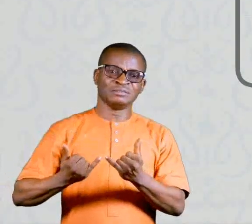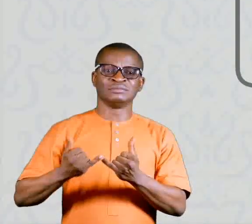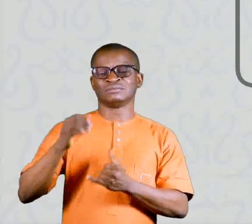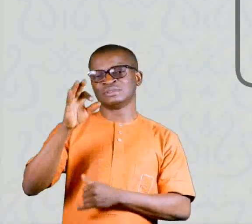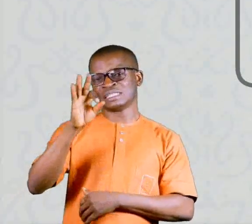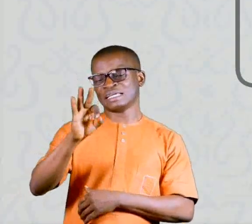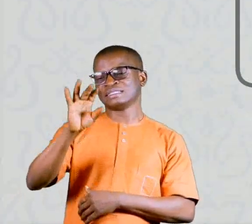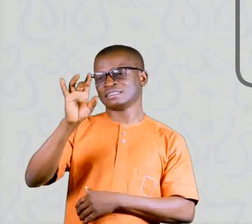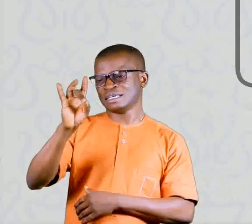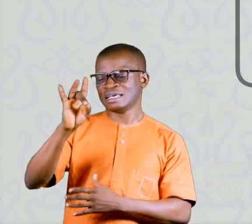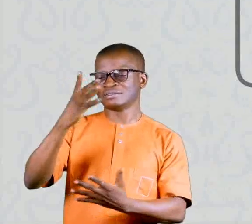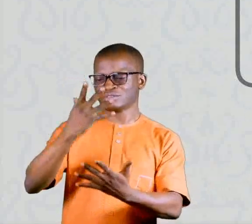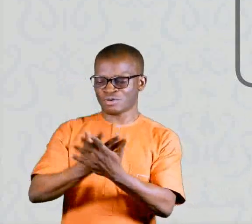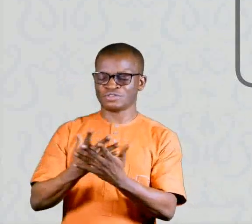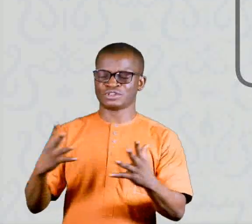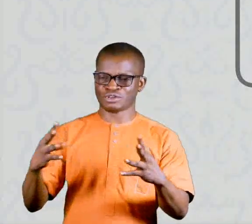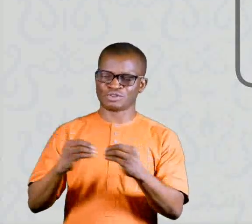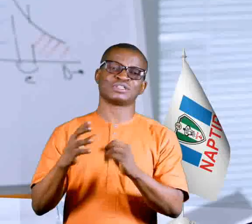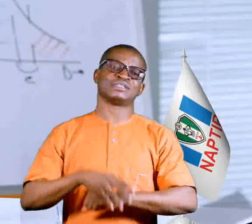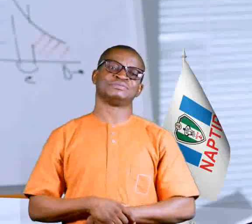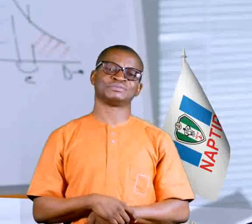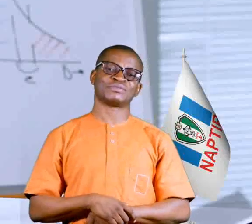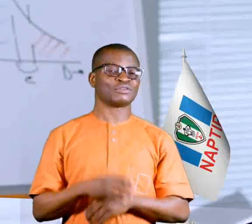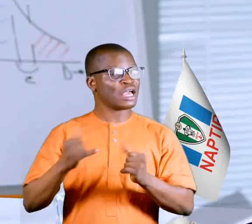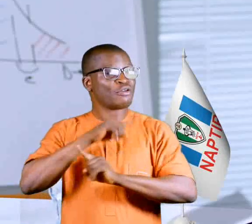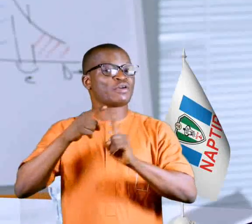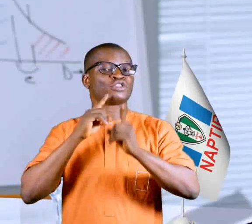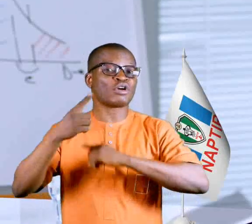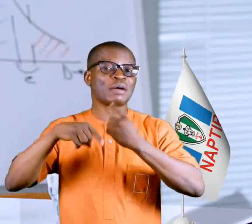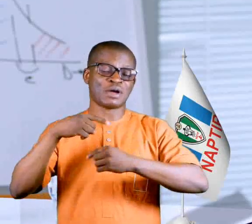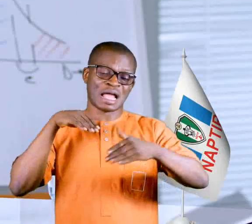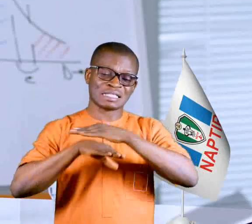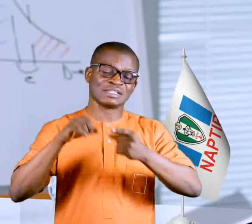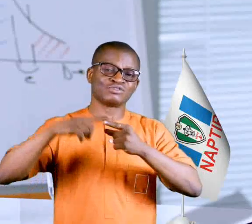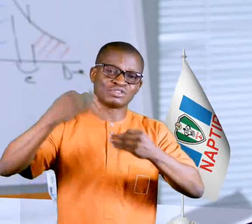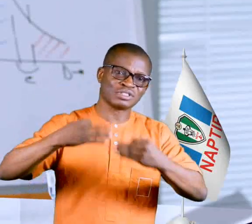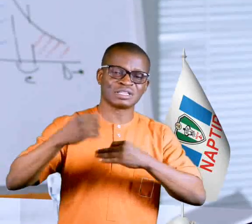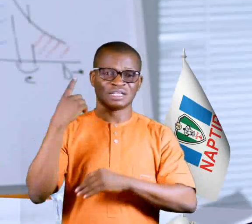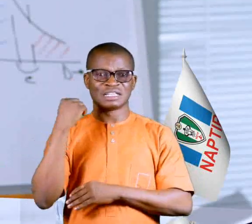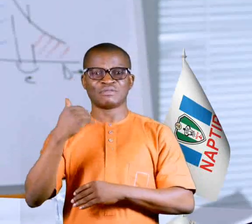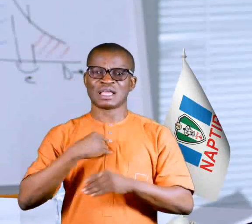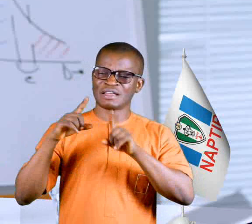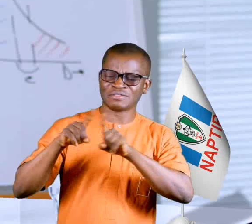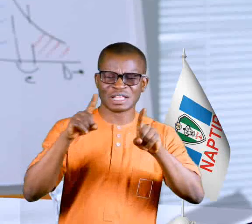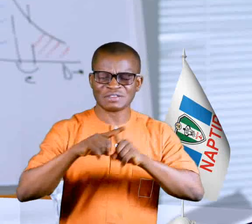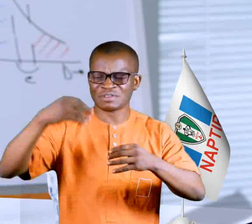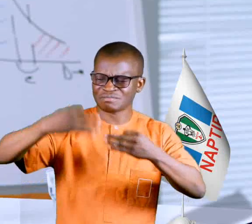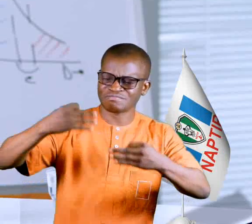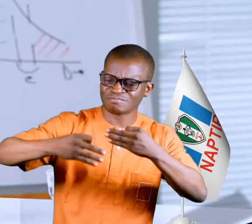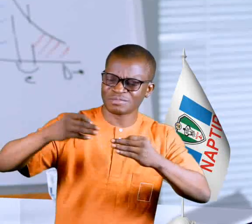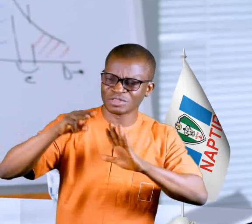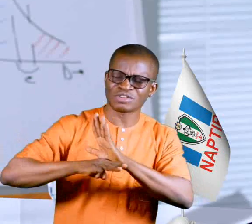now is 98 altogether. When it now comes to access to justice, recently we've had a series